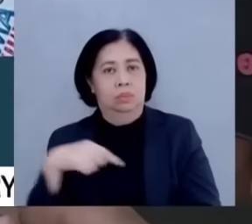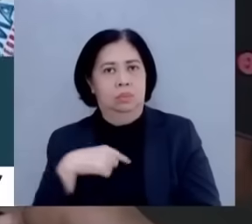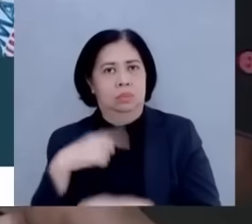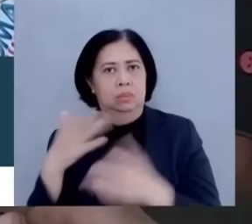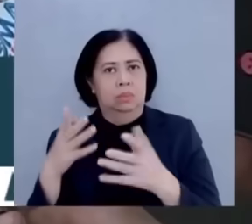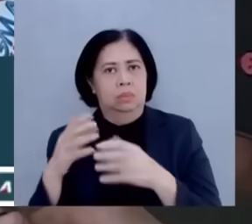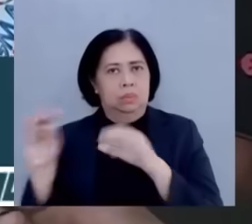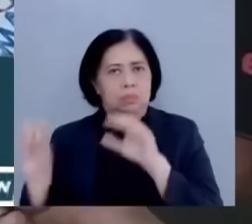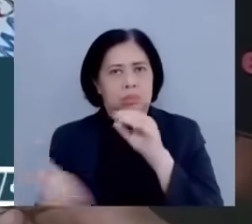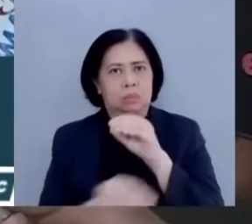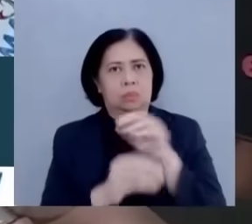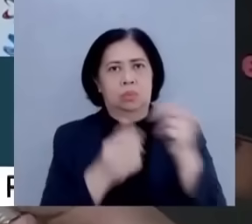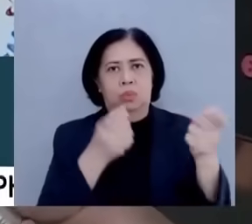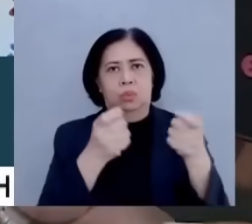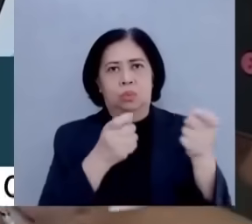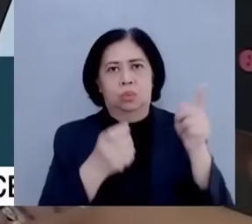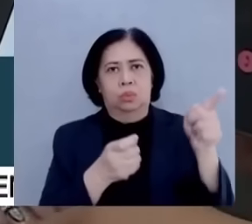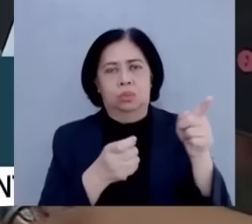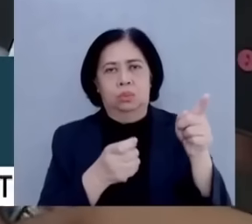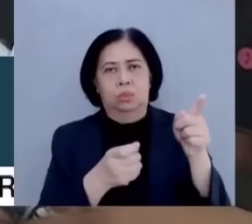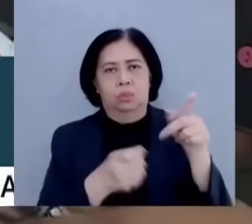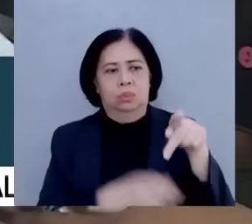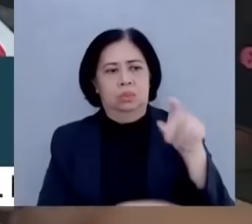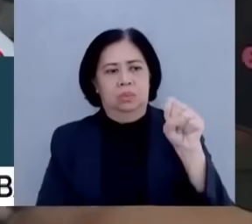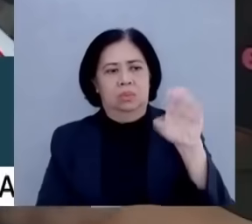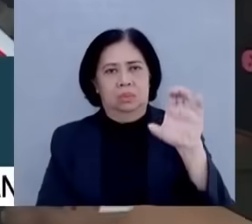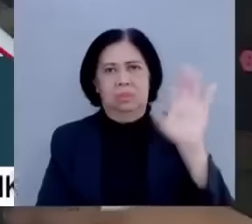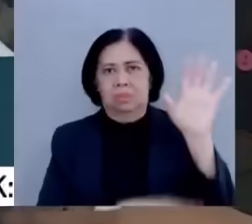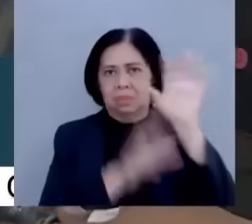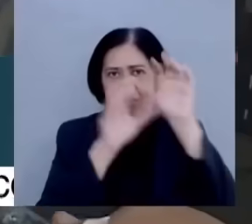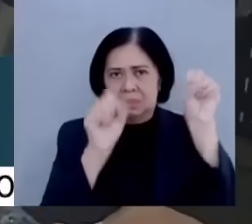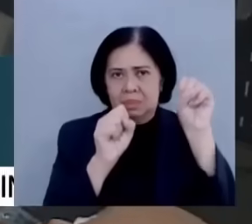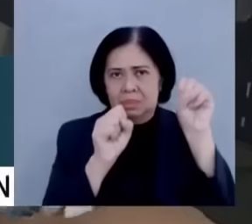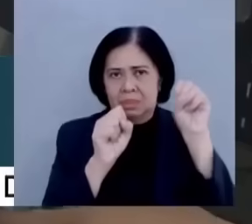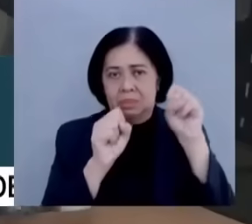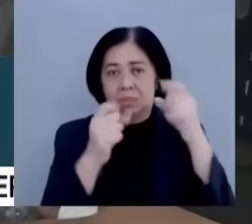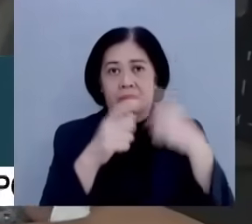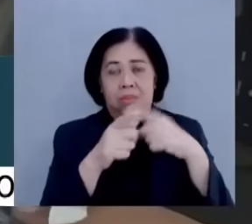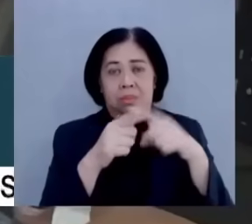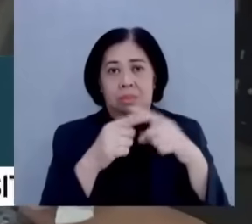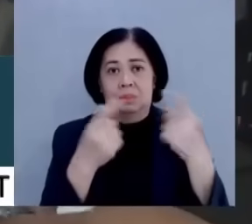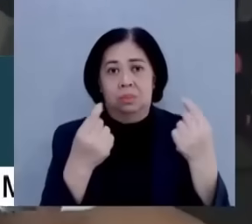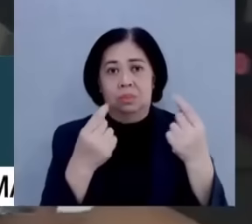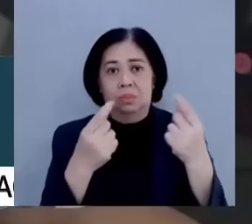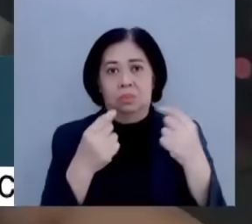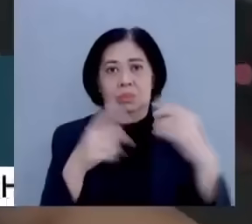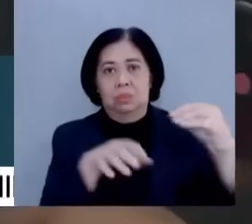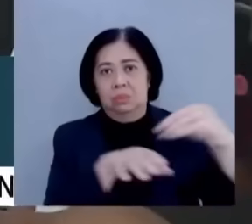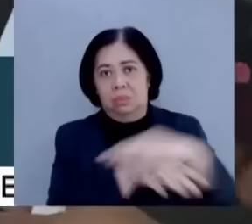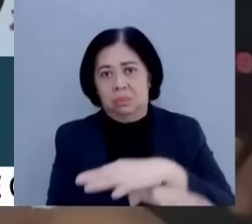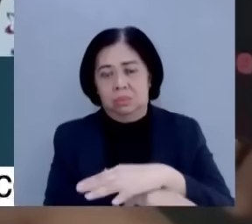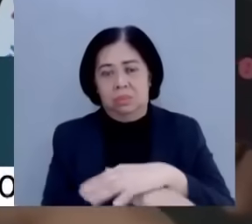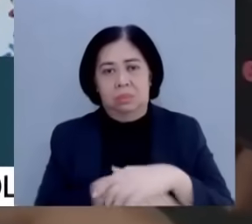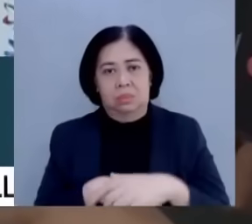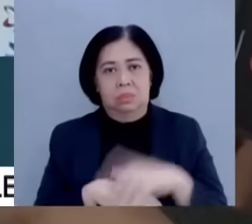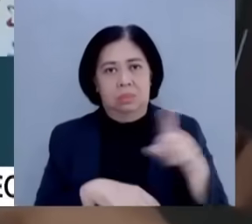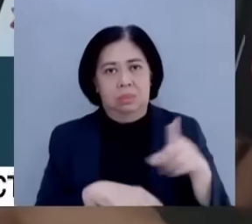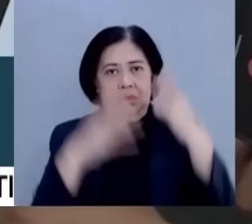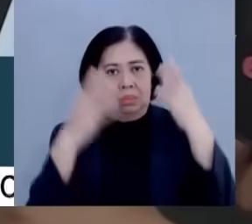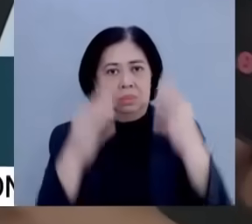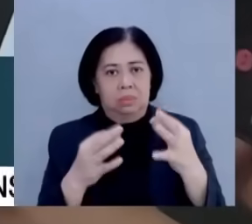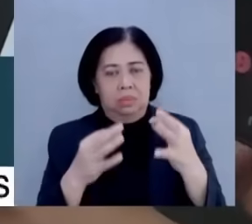the control of the PSC and as a consequence is influenced by the